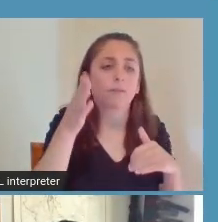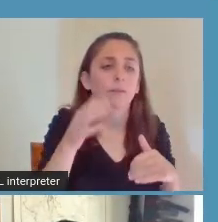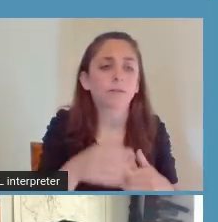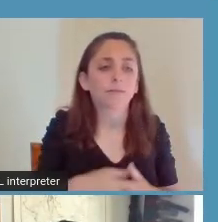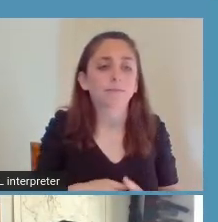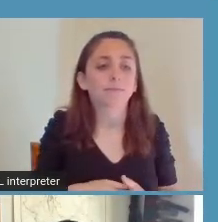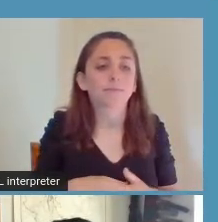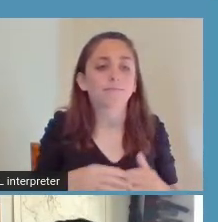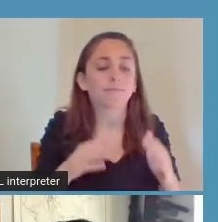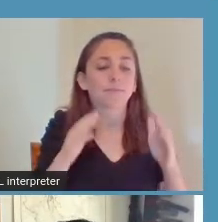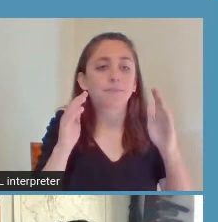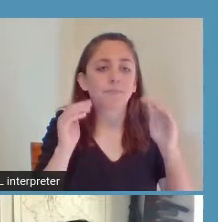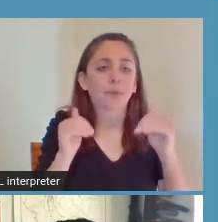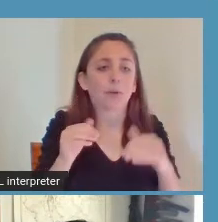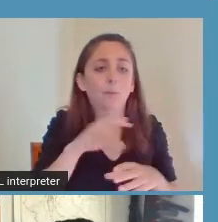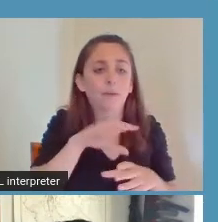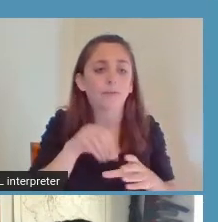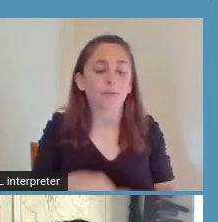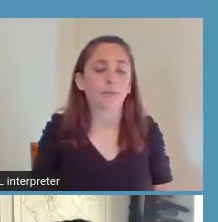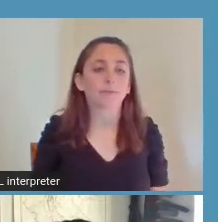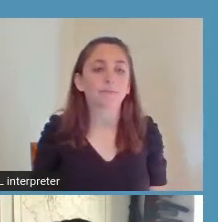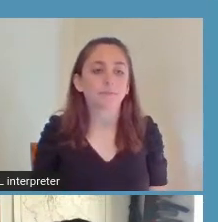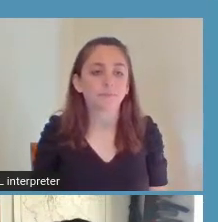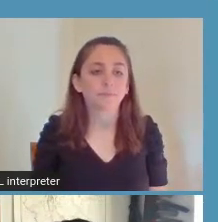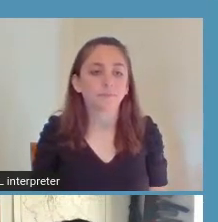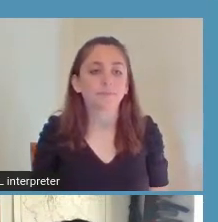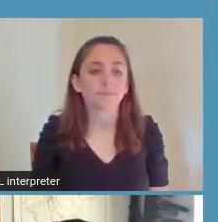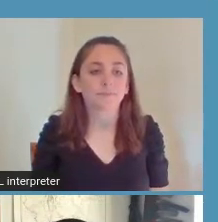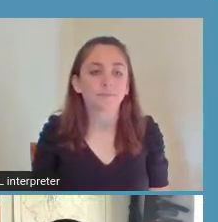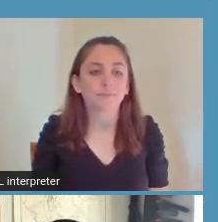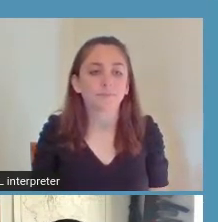that, or at least an inspiration to that as well.